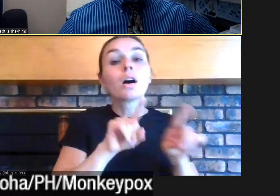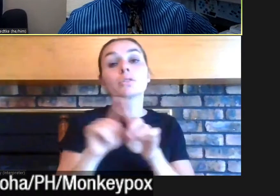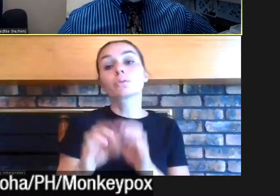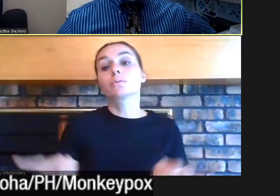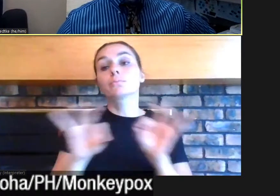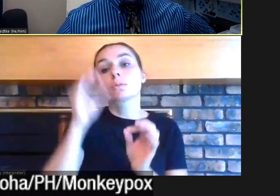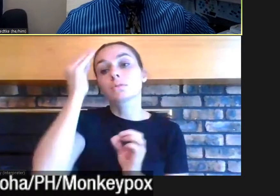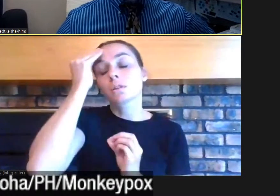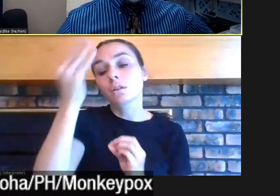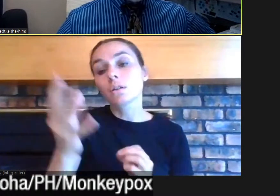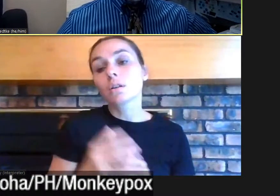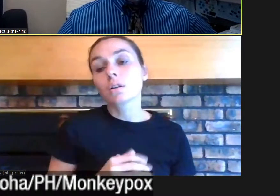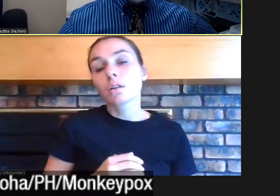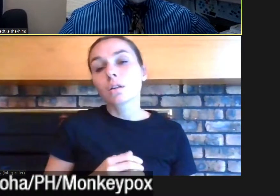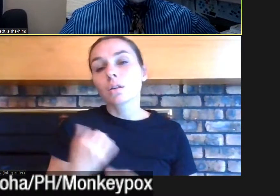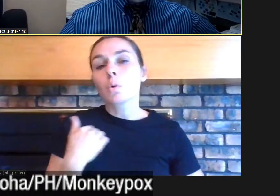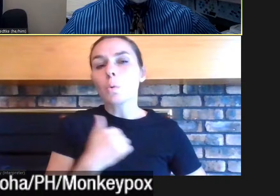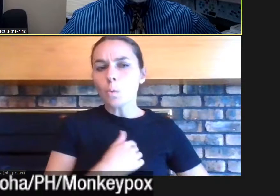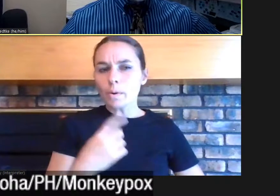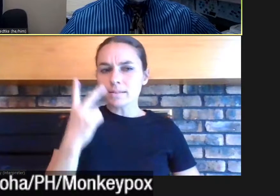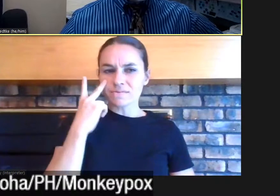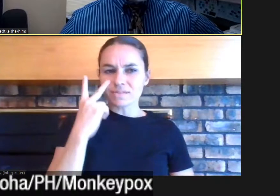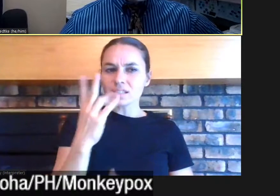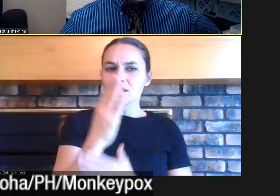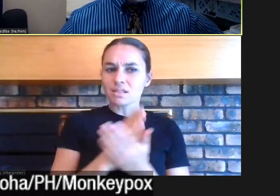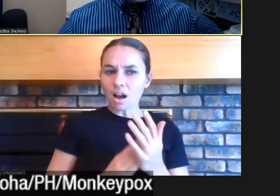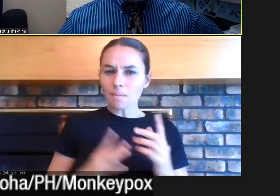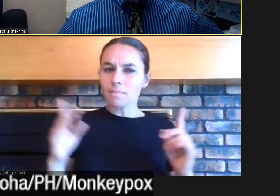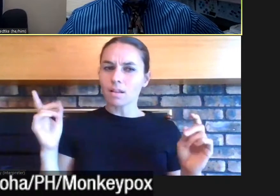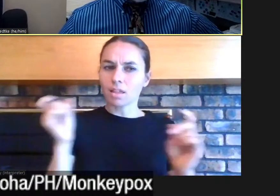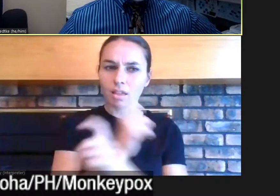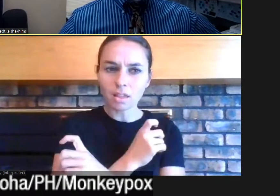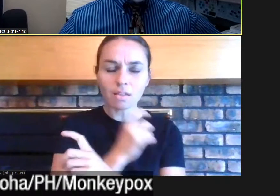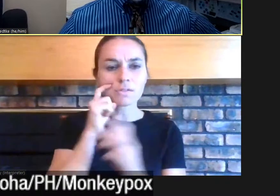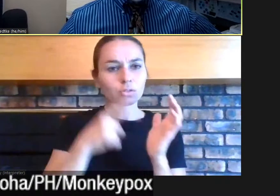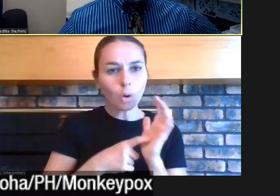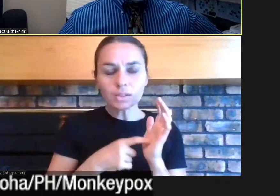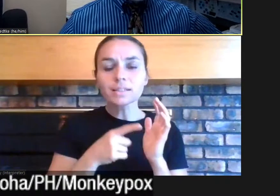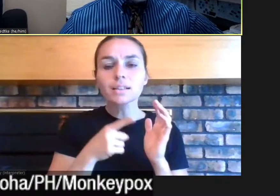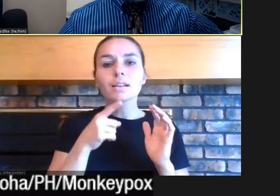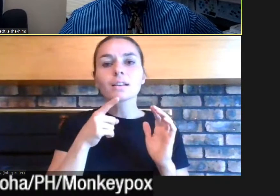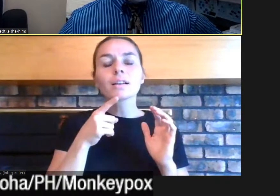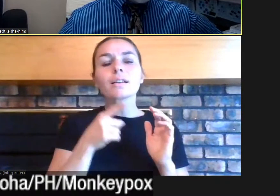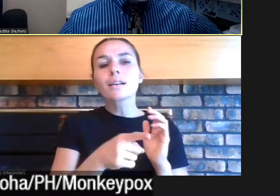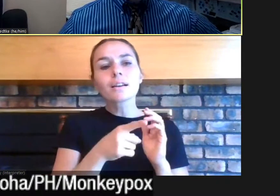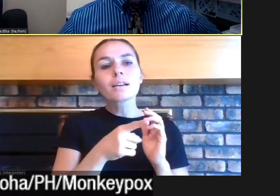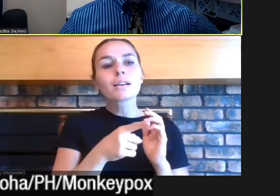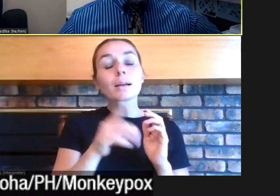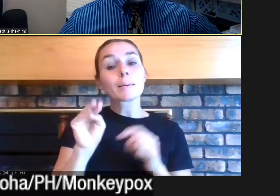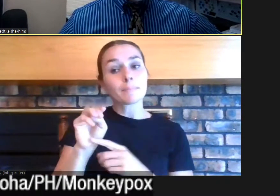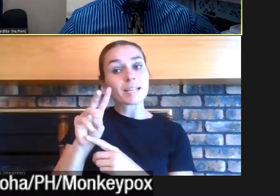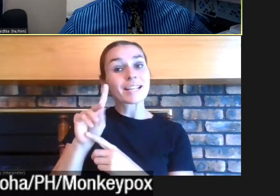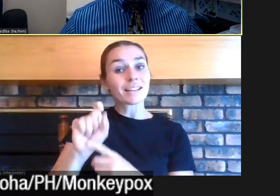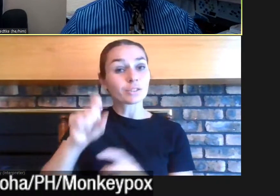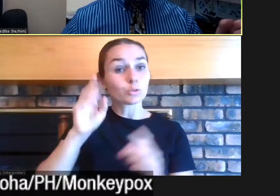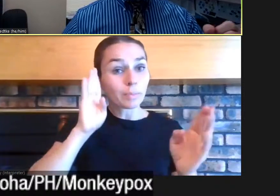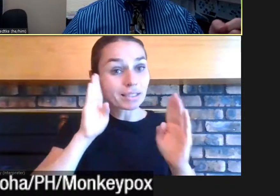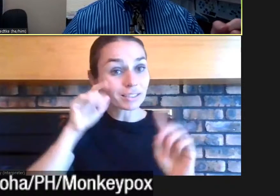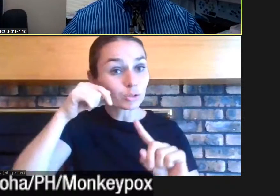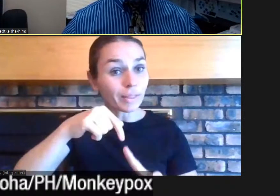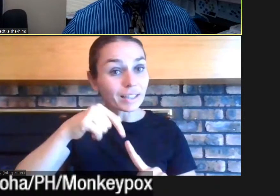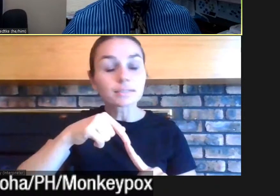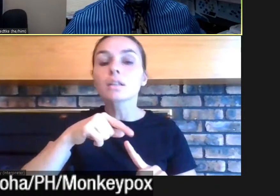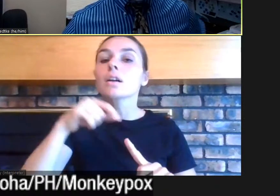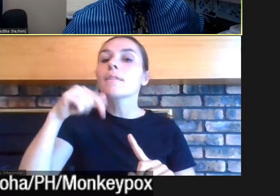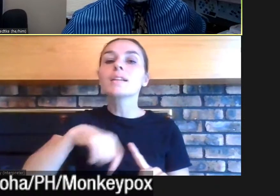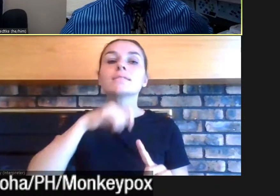some complicated wounds, and I think it's important for the media to know that this is not, in some people, one or two of these